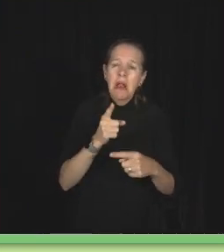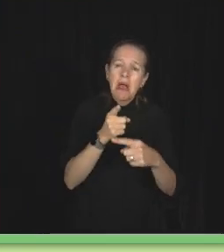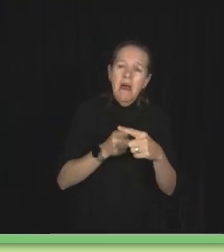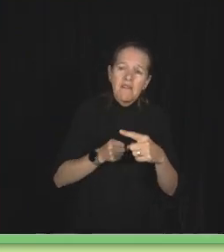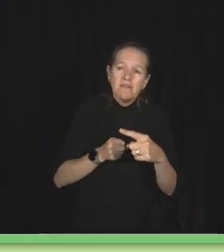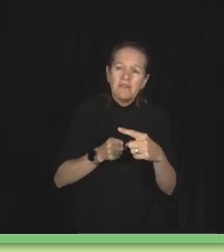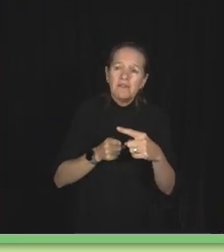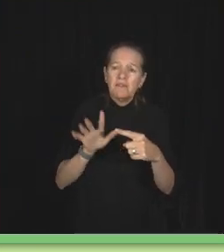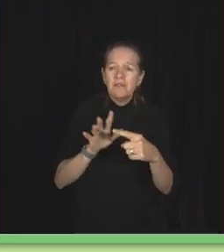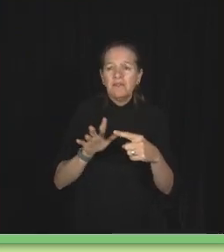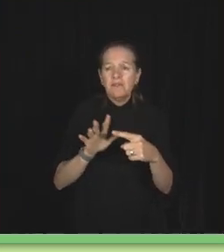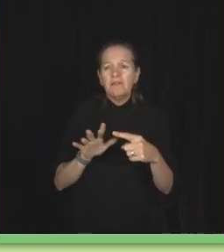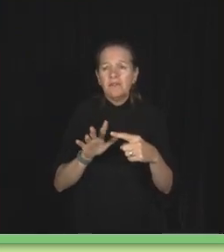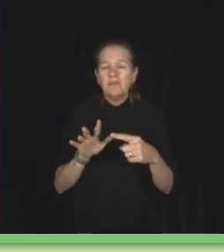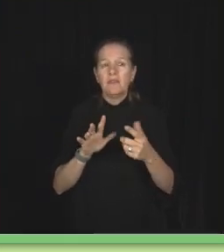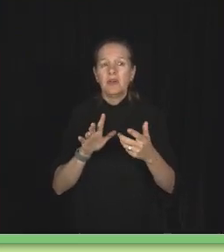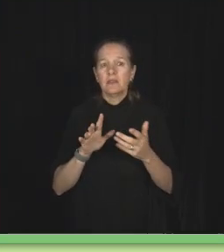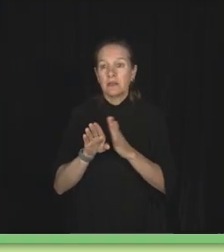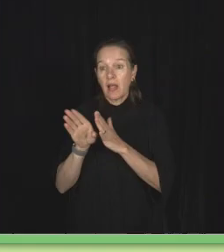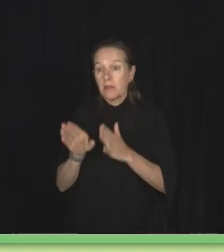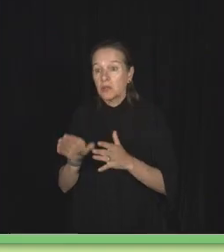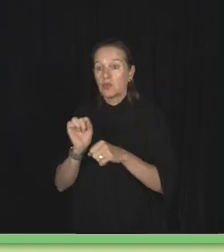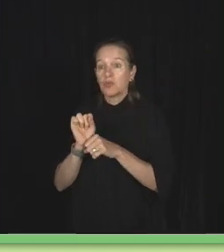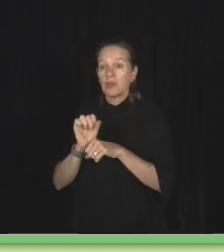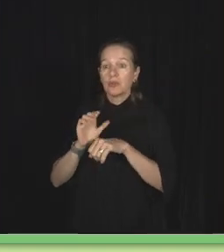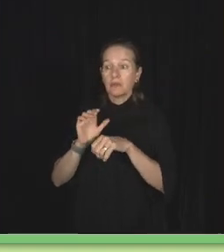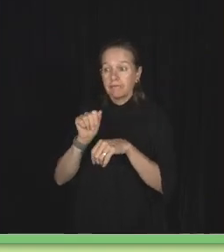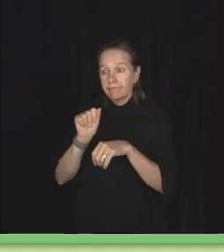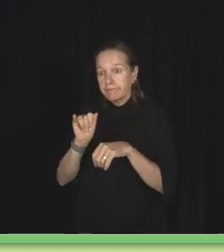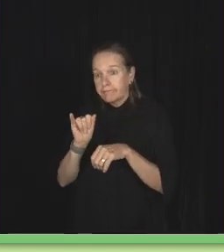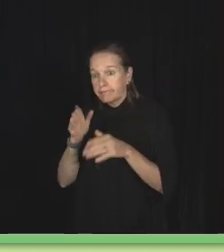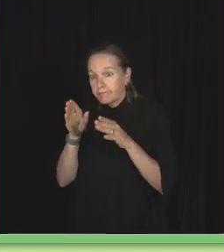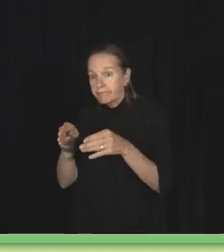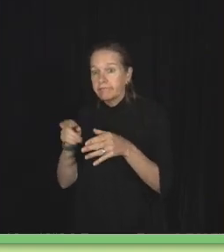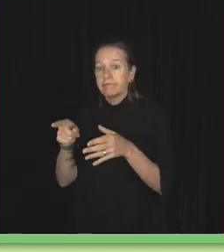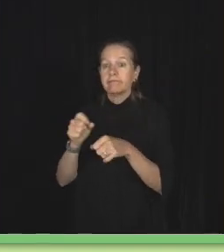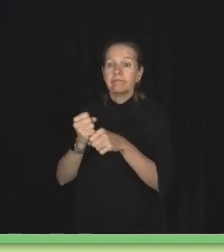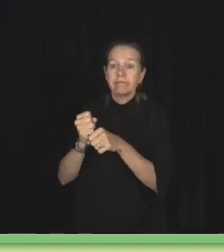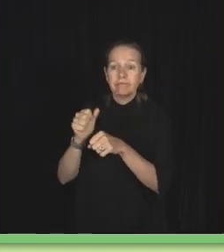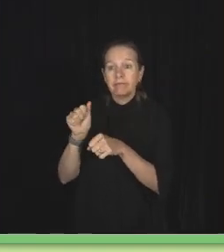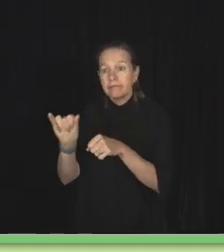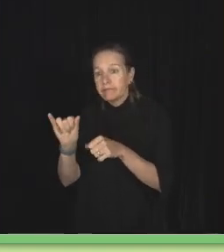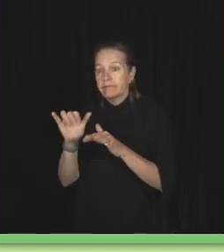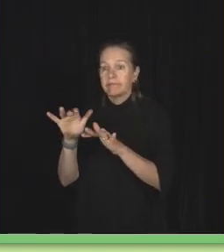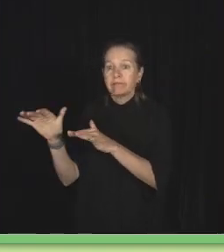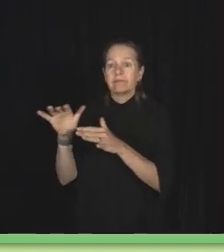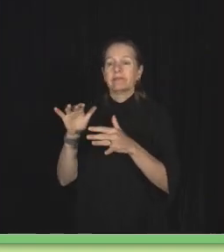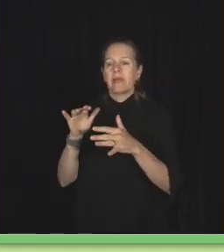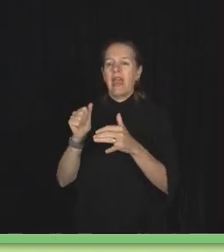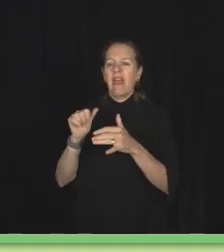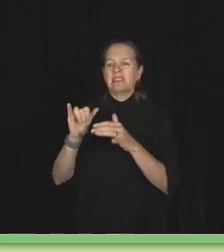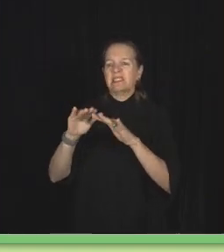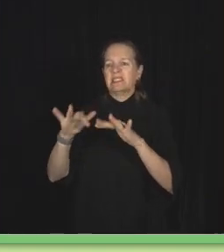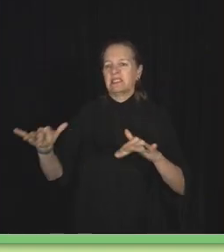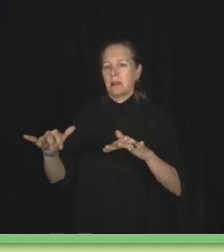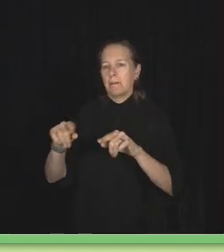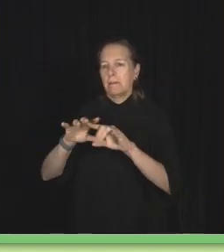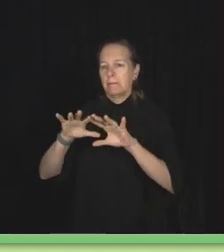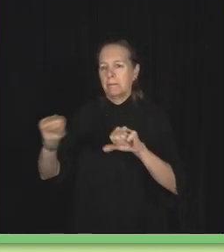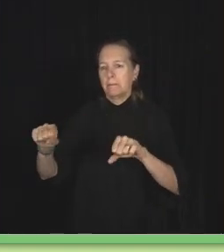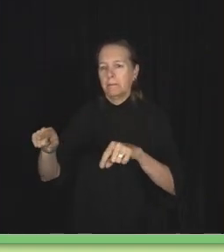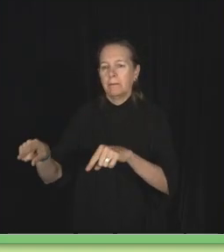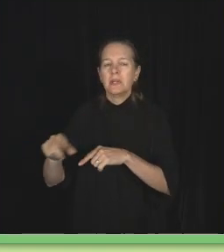developers are working on AI, creating AI, working in AI systems. So we are already seeing that this